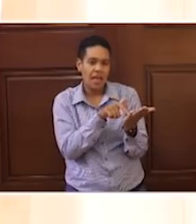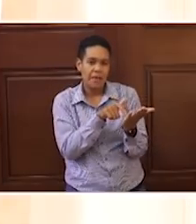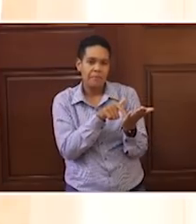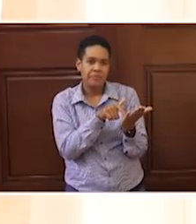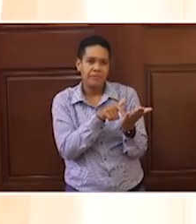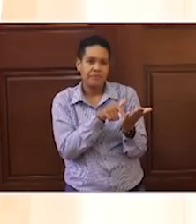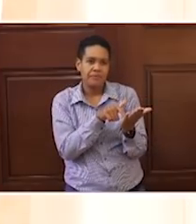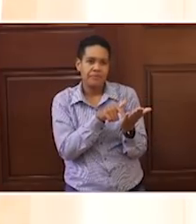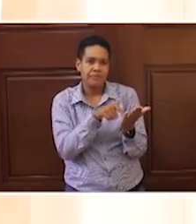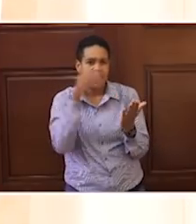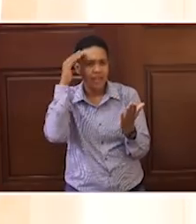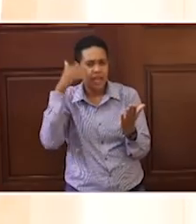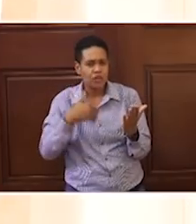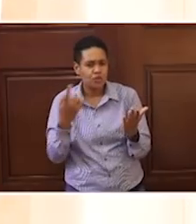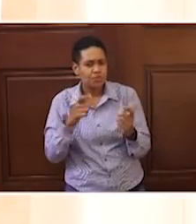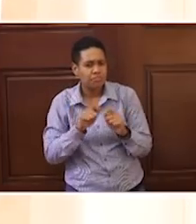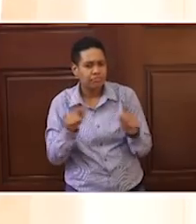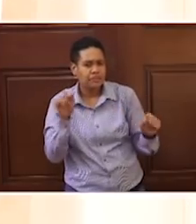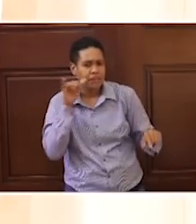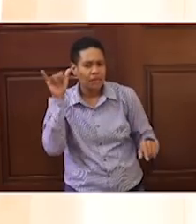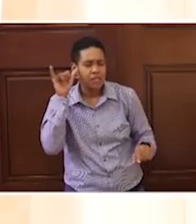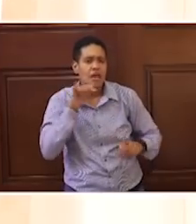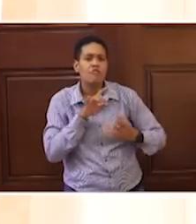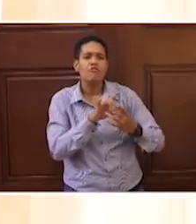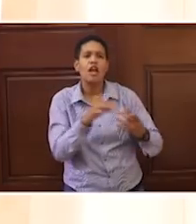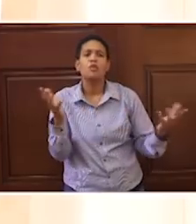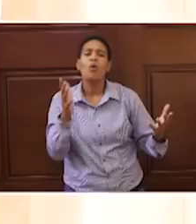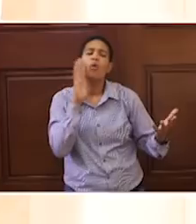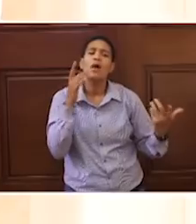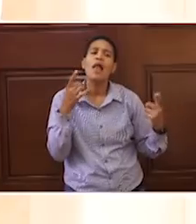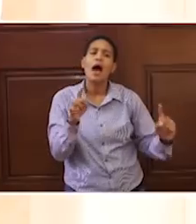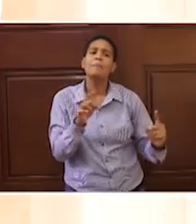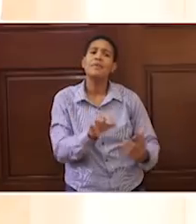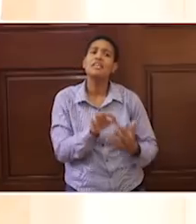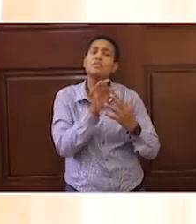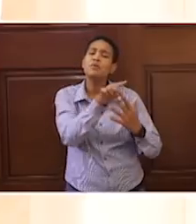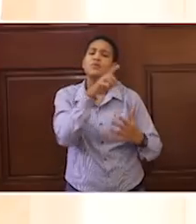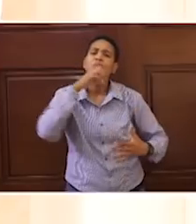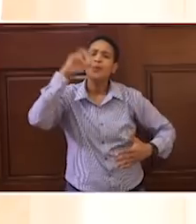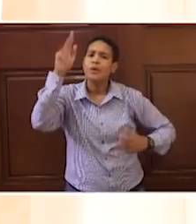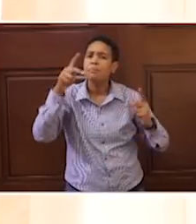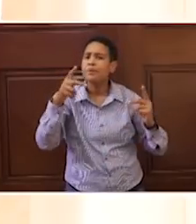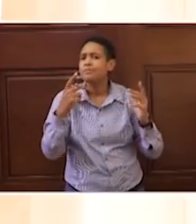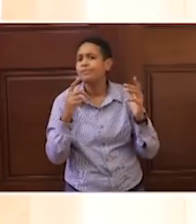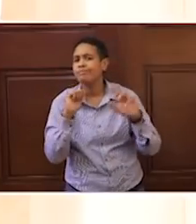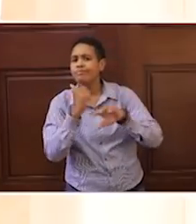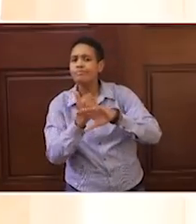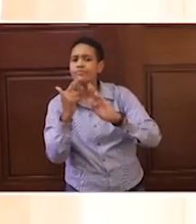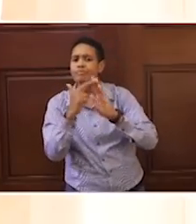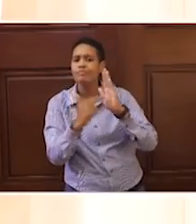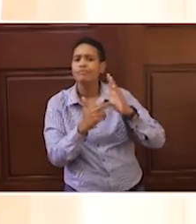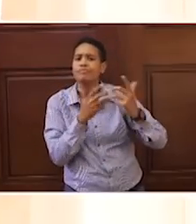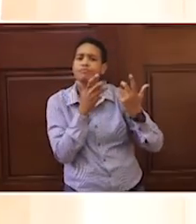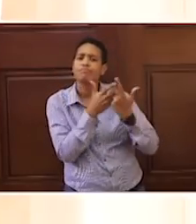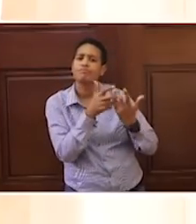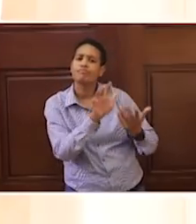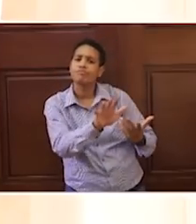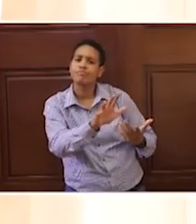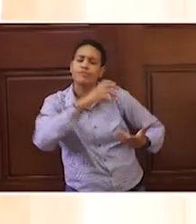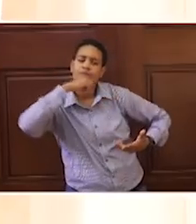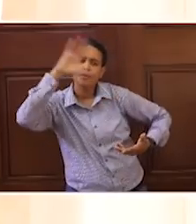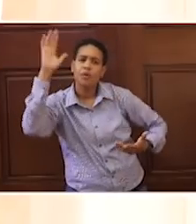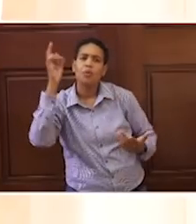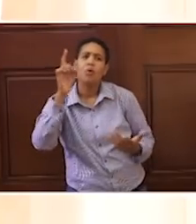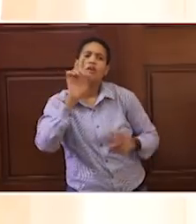introduced the order yesterday concerning what will happen, especially to our senior citizens. One of the questions we have